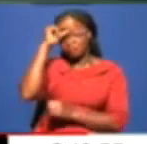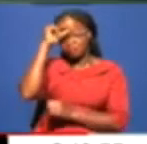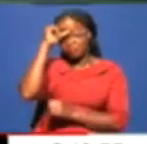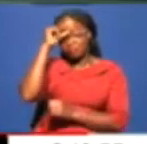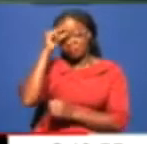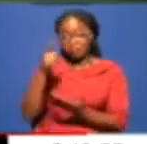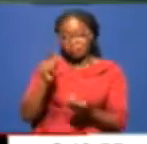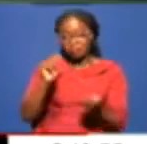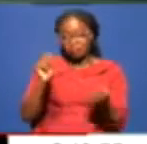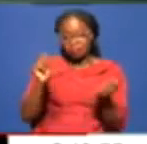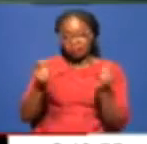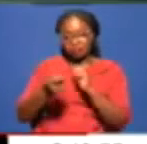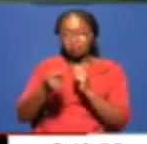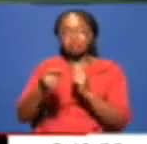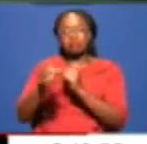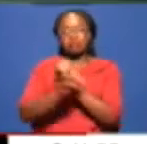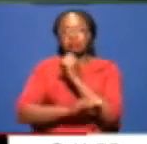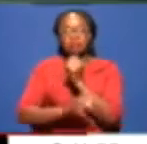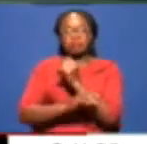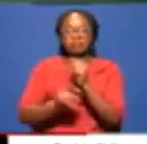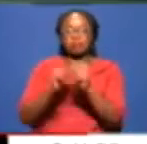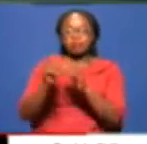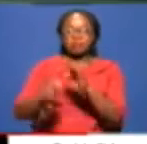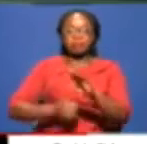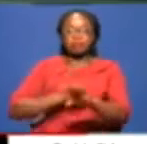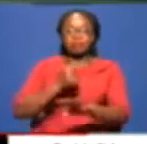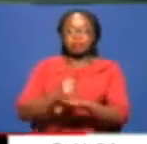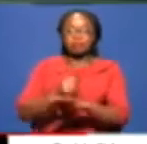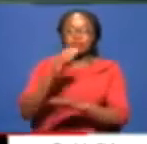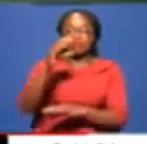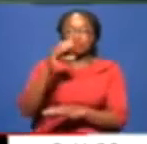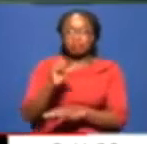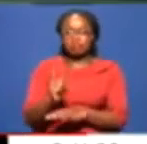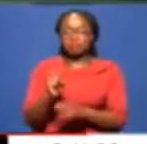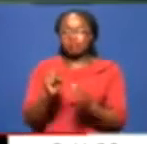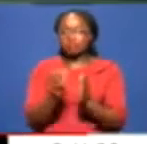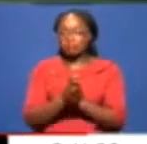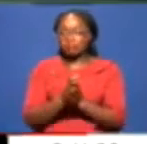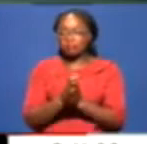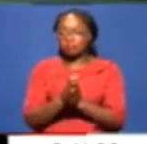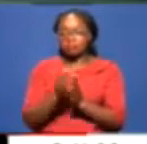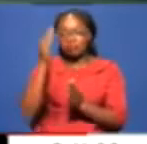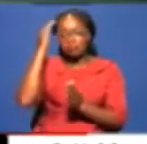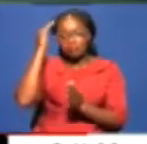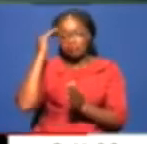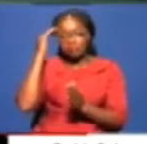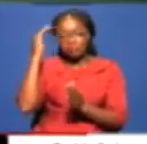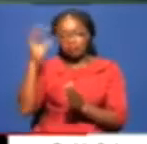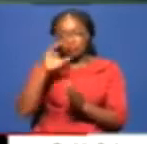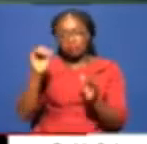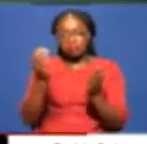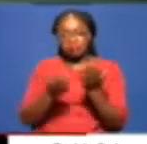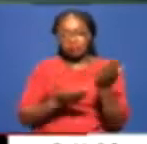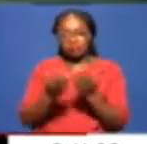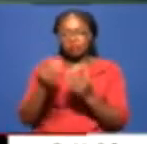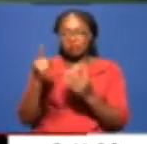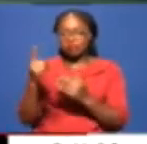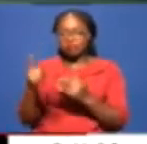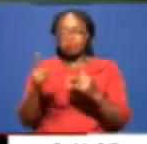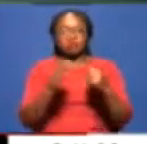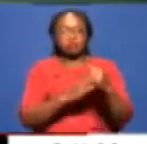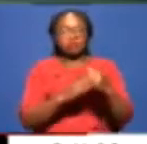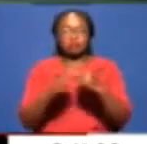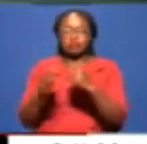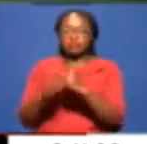country when he was appointed cabinet secretary and head of the civil service in July 1999. One of the turning points in